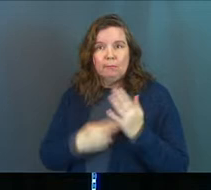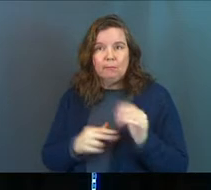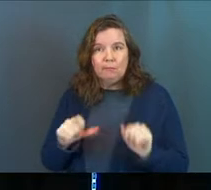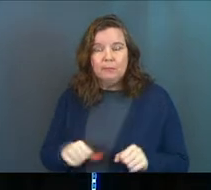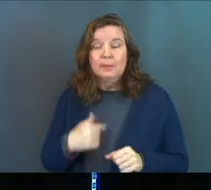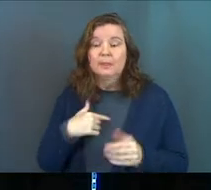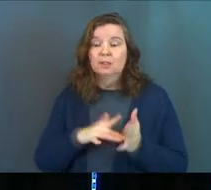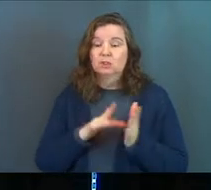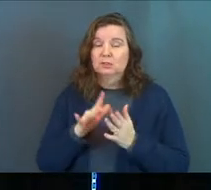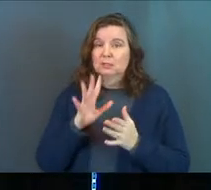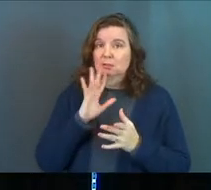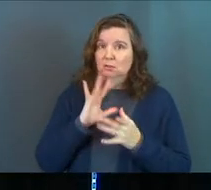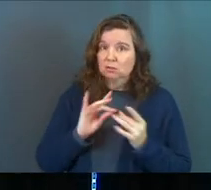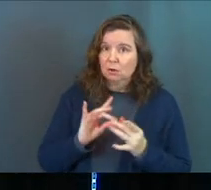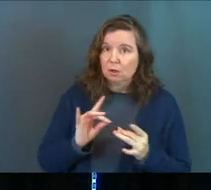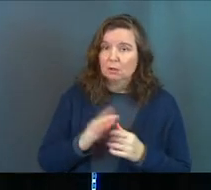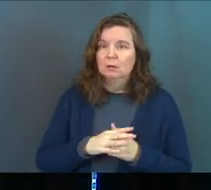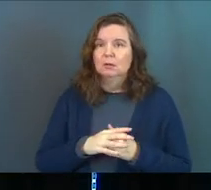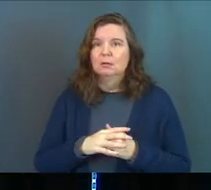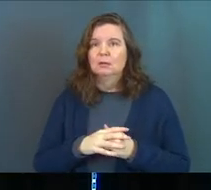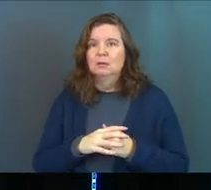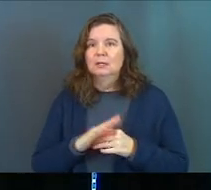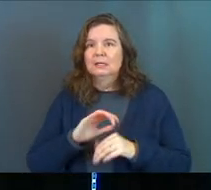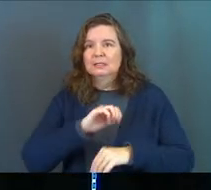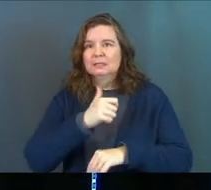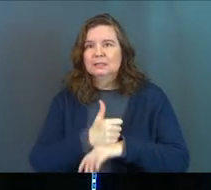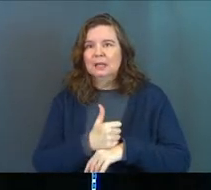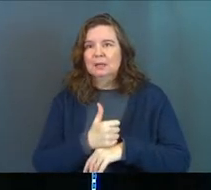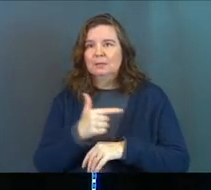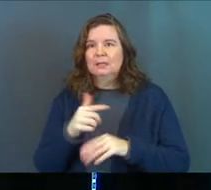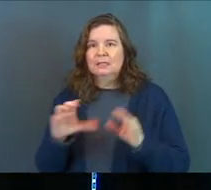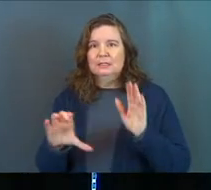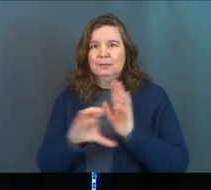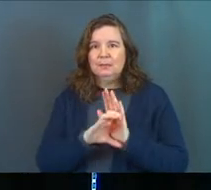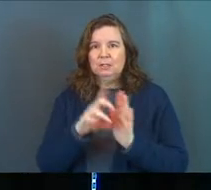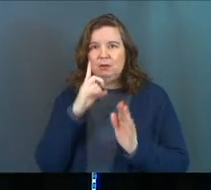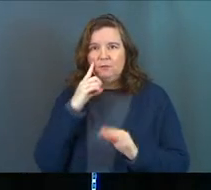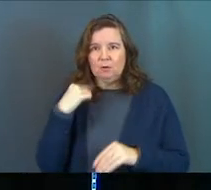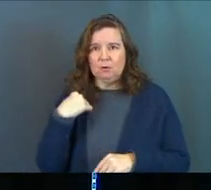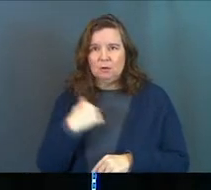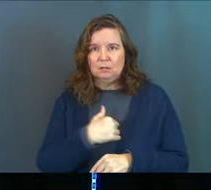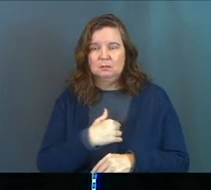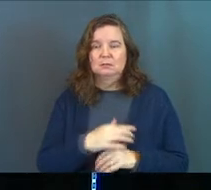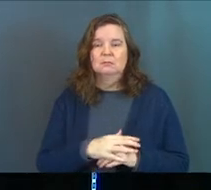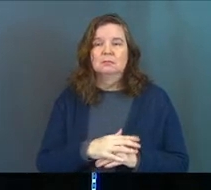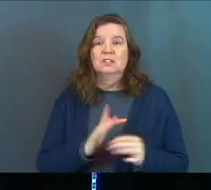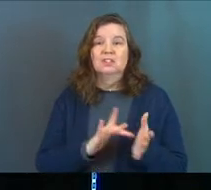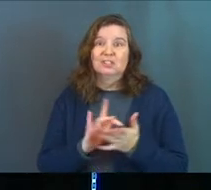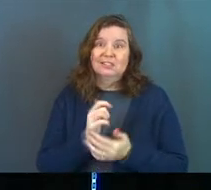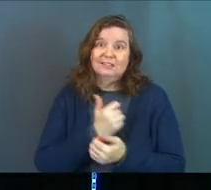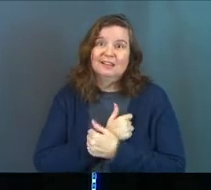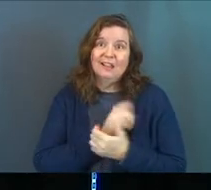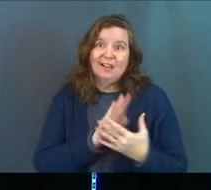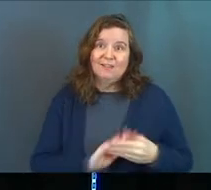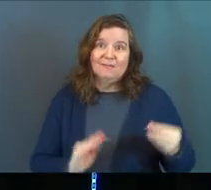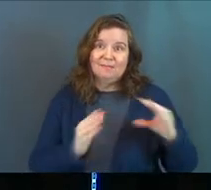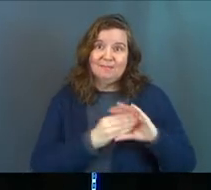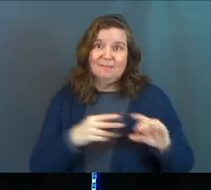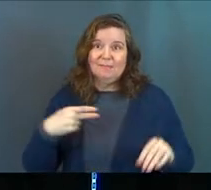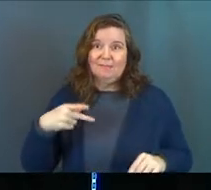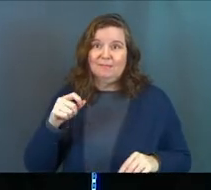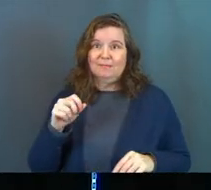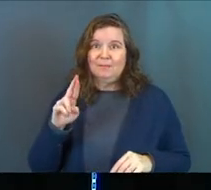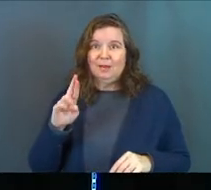John 10, this is Jesus talking. And he's going to set up this little picture for us. Jesus loved parables, amen? He loved